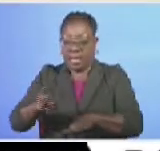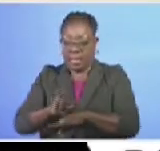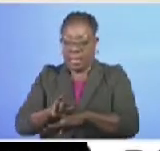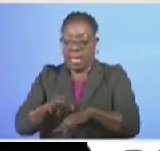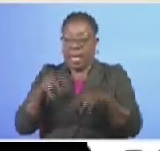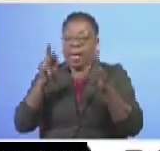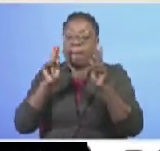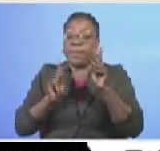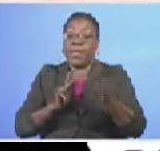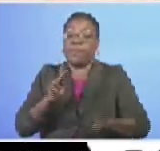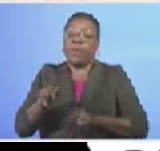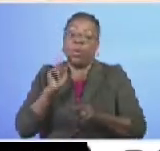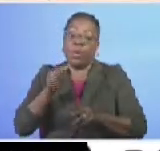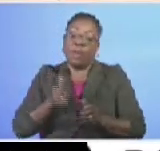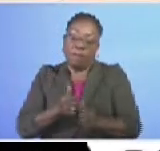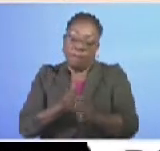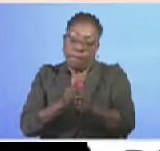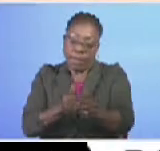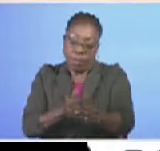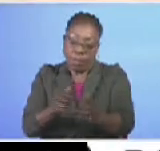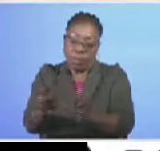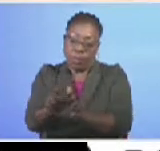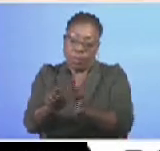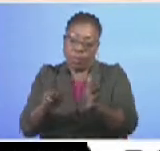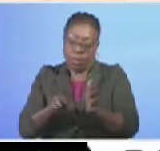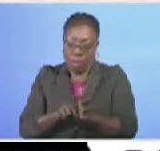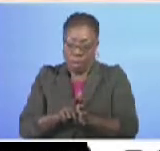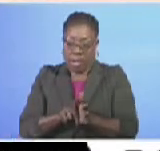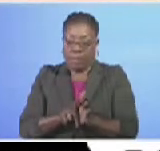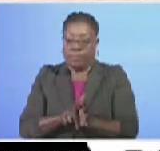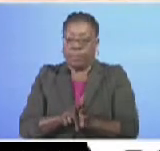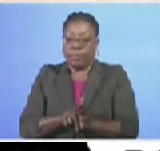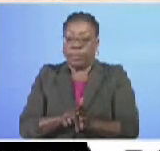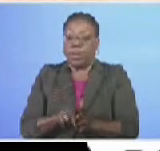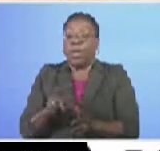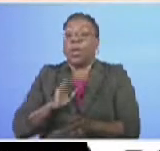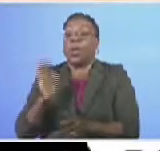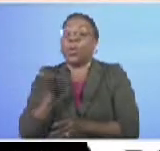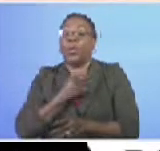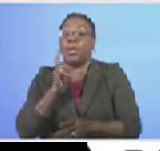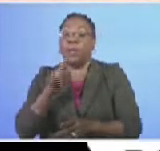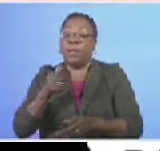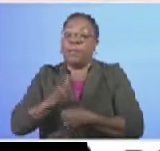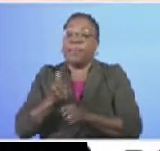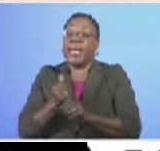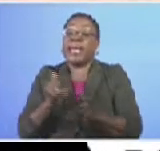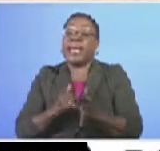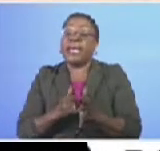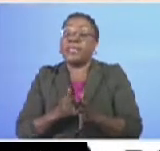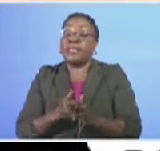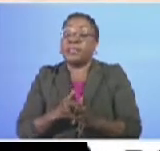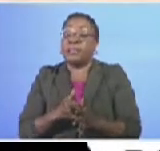people will follow protocols. You've already paid for it. We're certainly going to make the